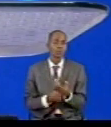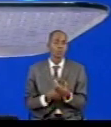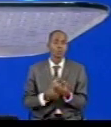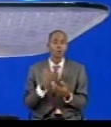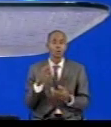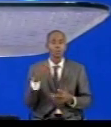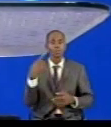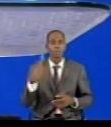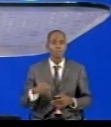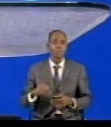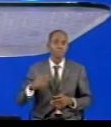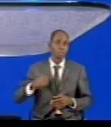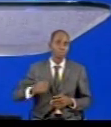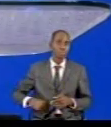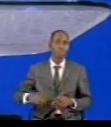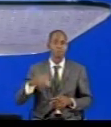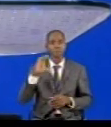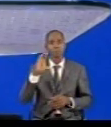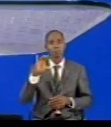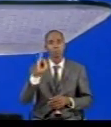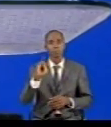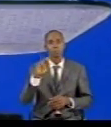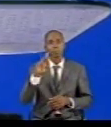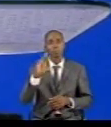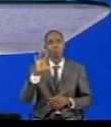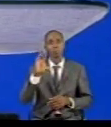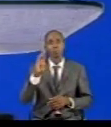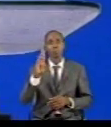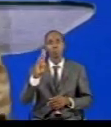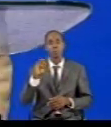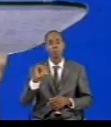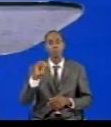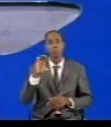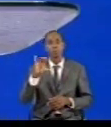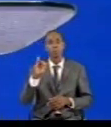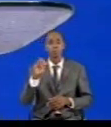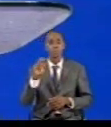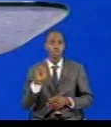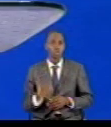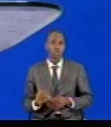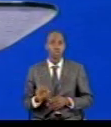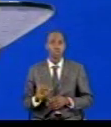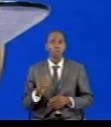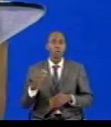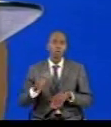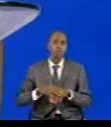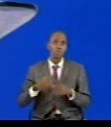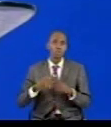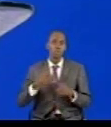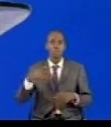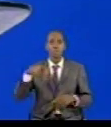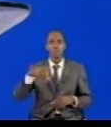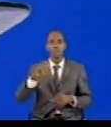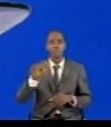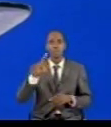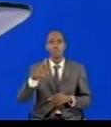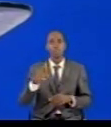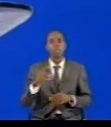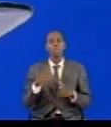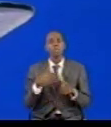circumcision was unto Peter. Then in verse 8 it says, for he that